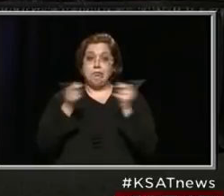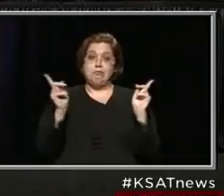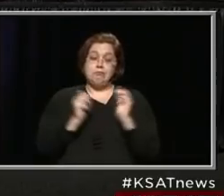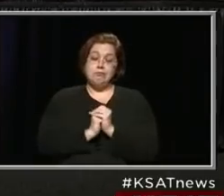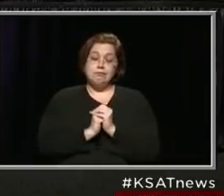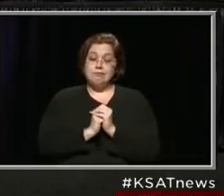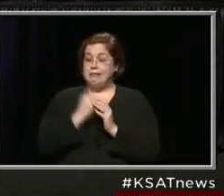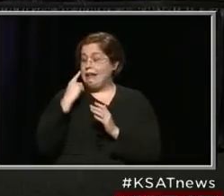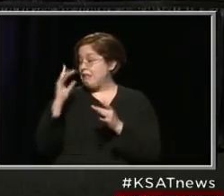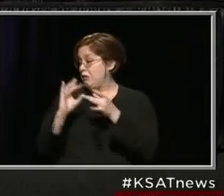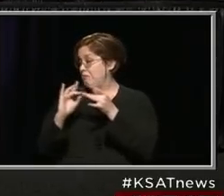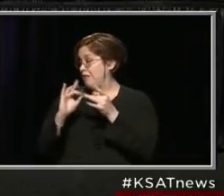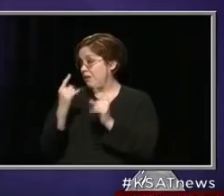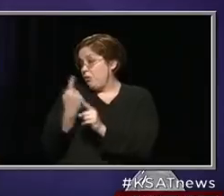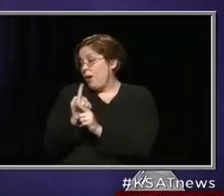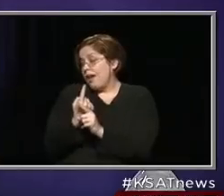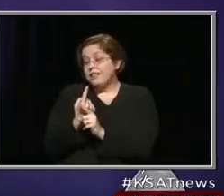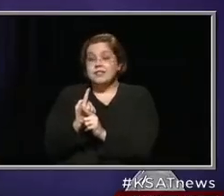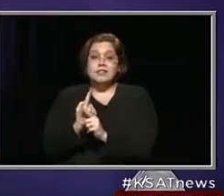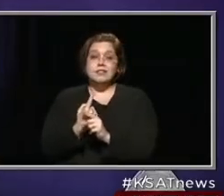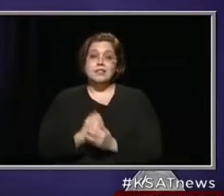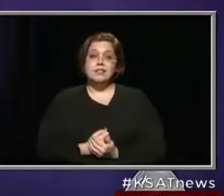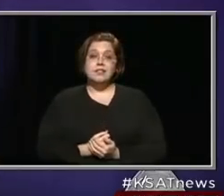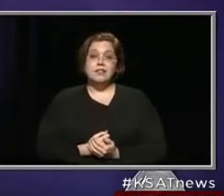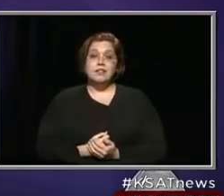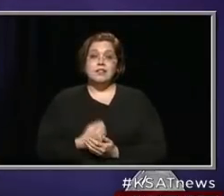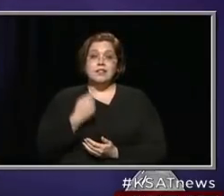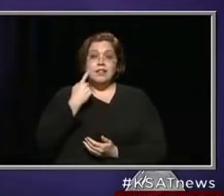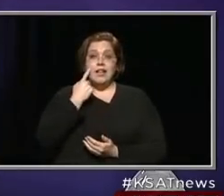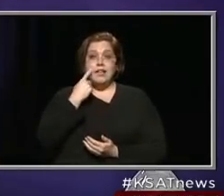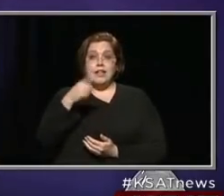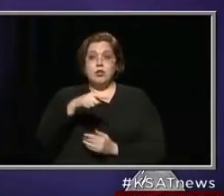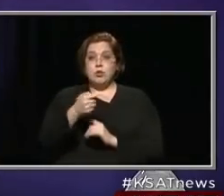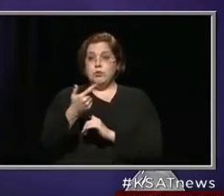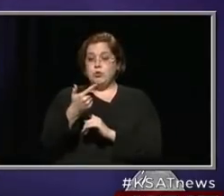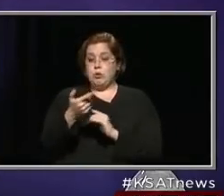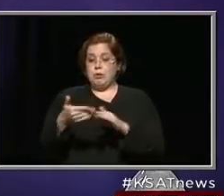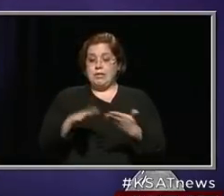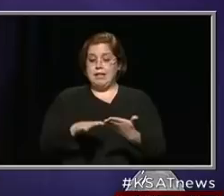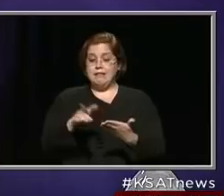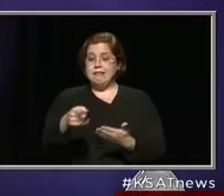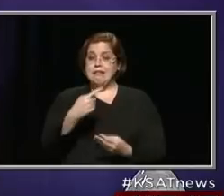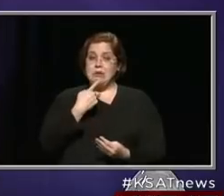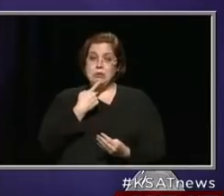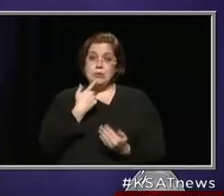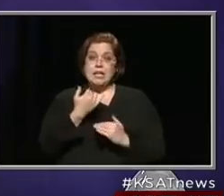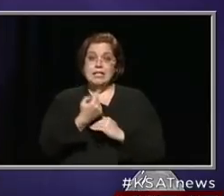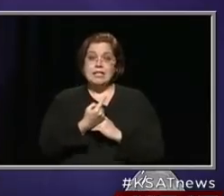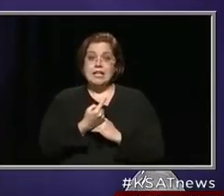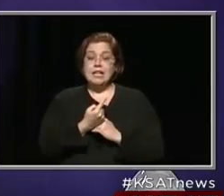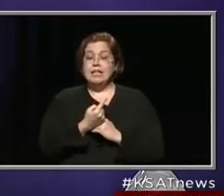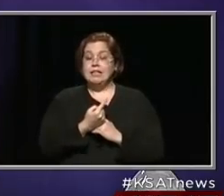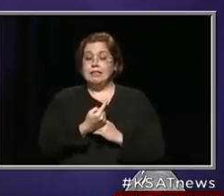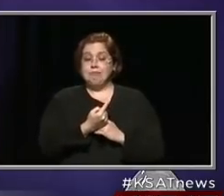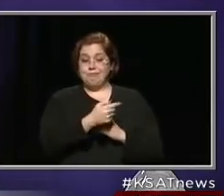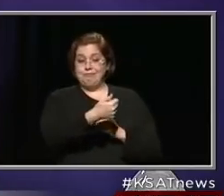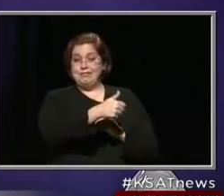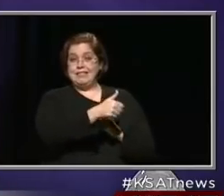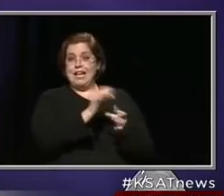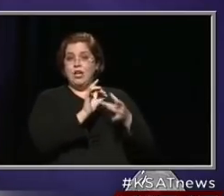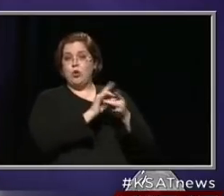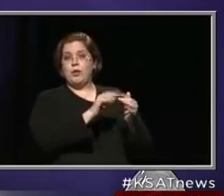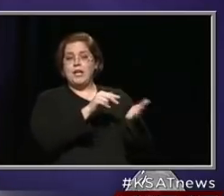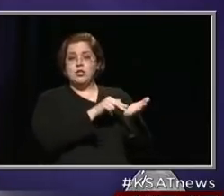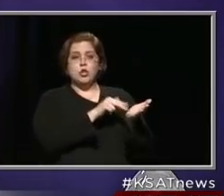you stated it right. I believe out of those 21 deaths, as you said today, 10 of them nursing homes